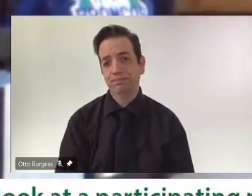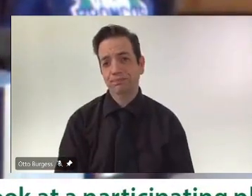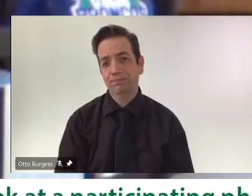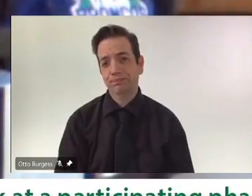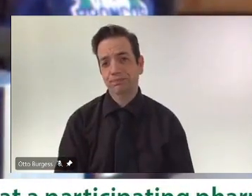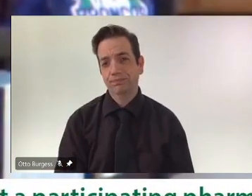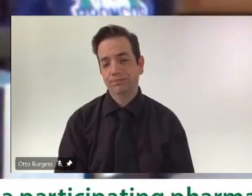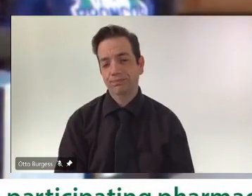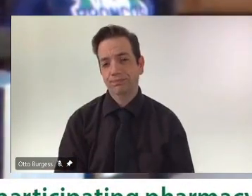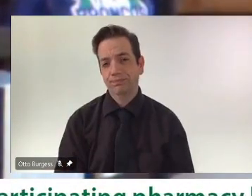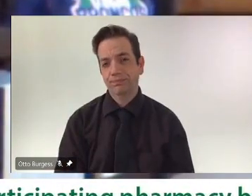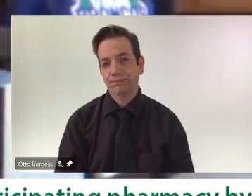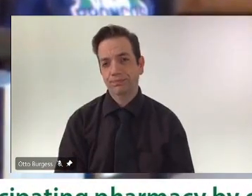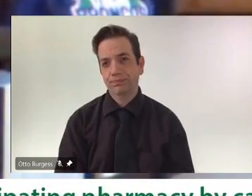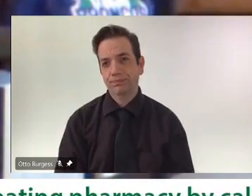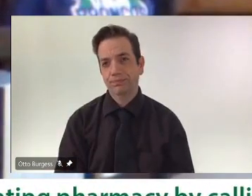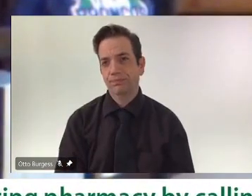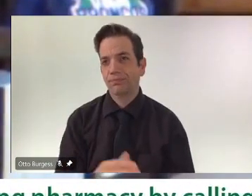Thank you.